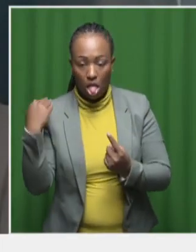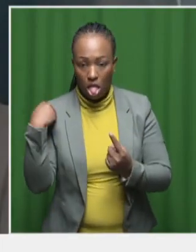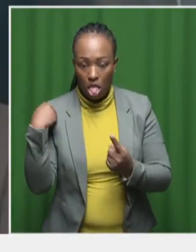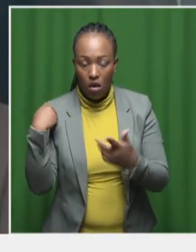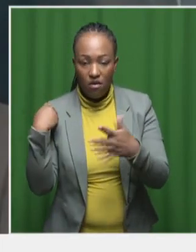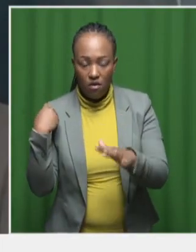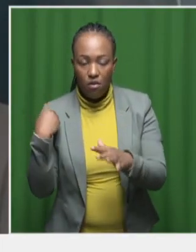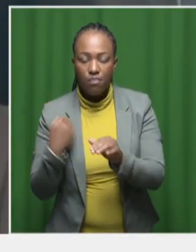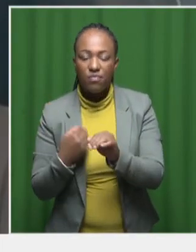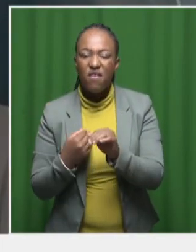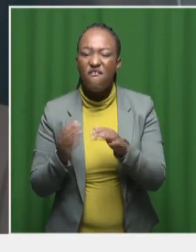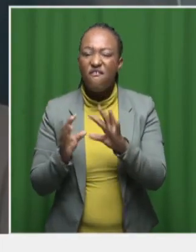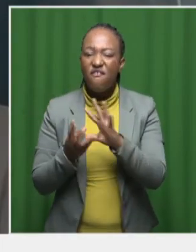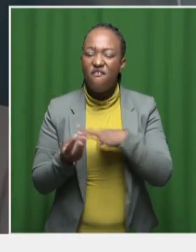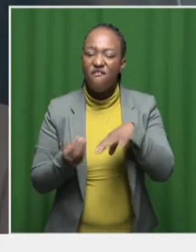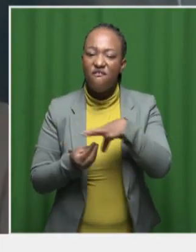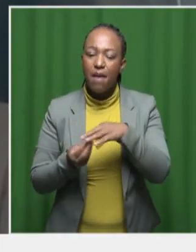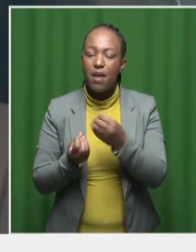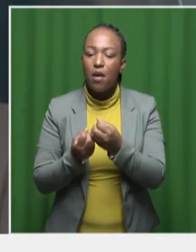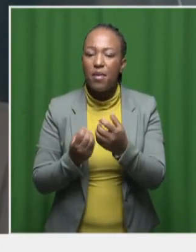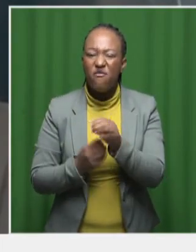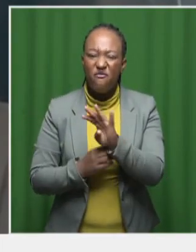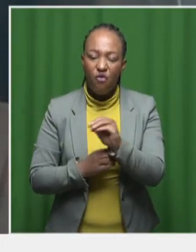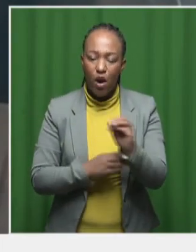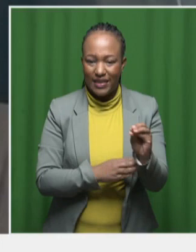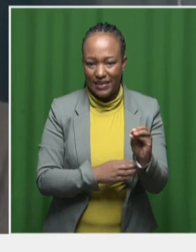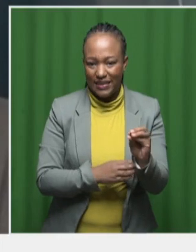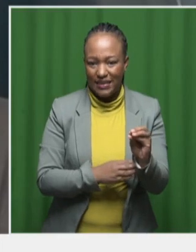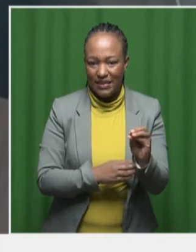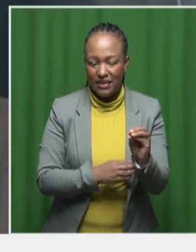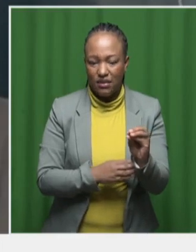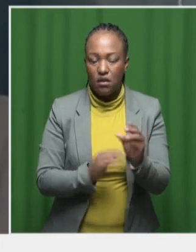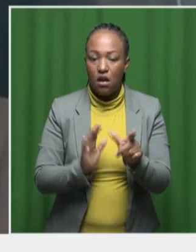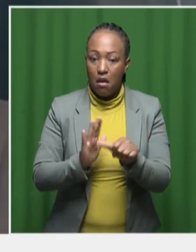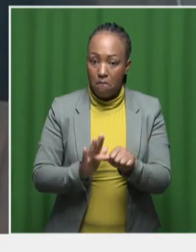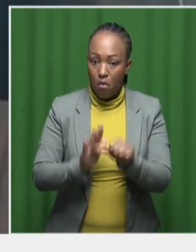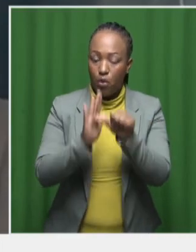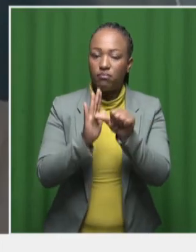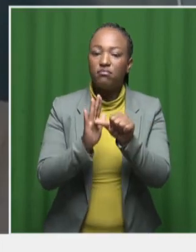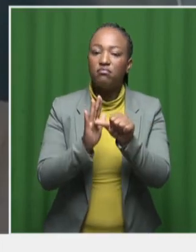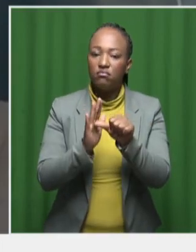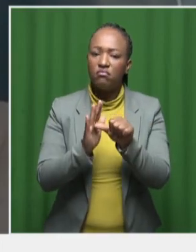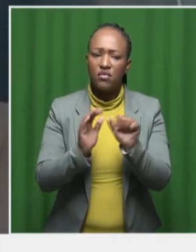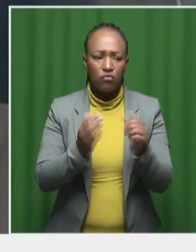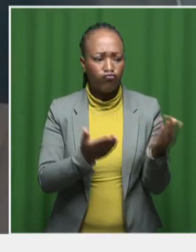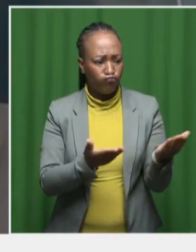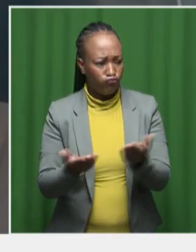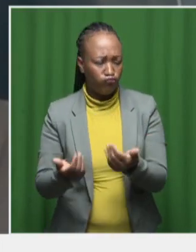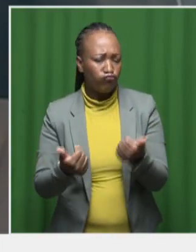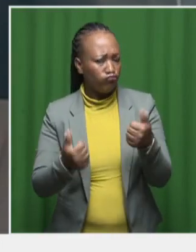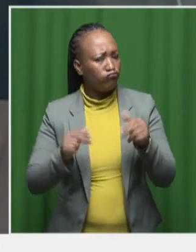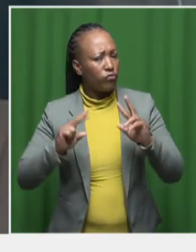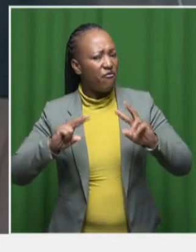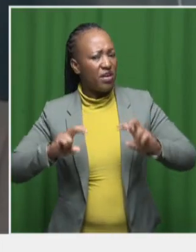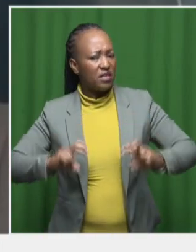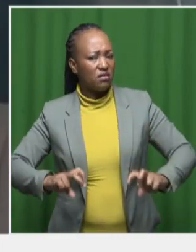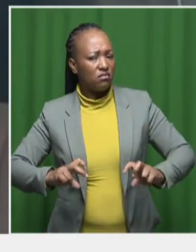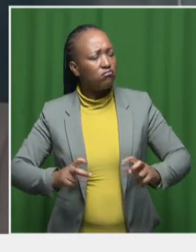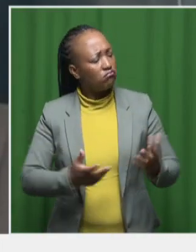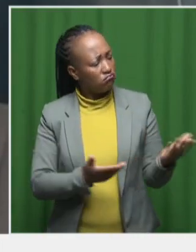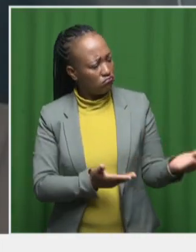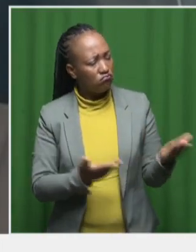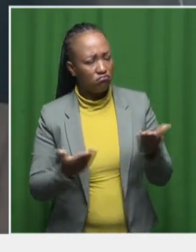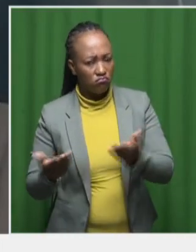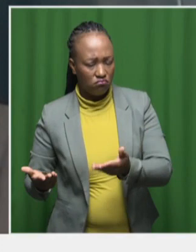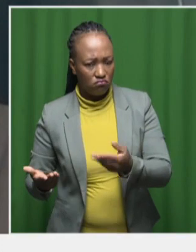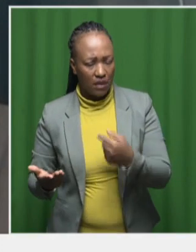400 families who lost their loved ones. So it's important that we welcome the investigation as a city with warm hands,